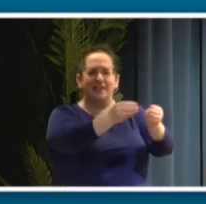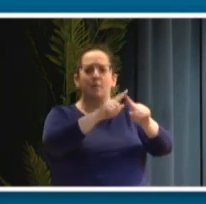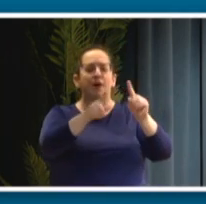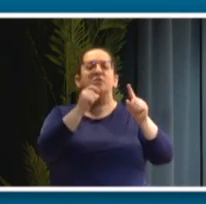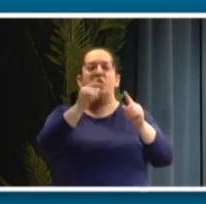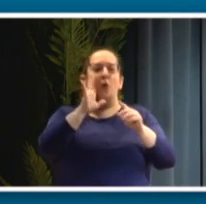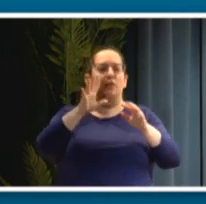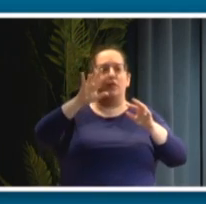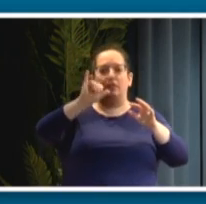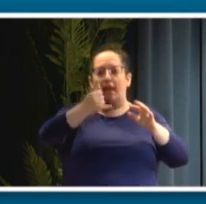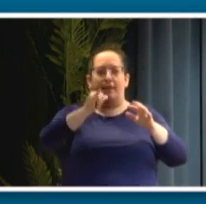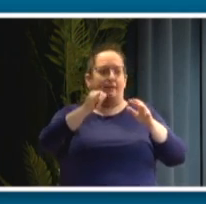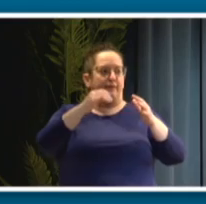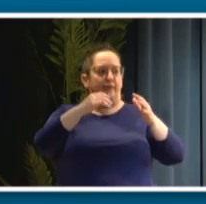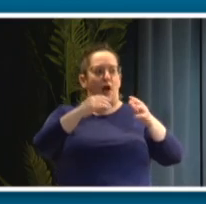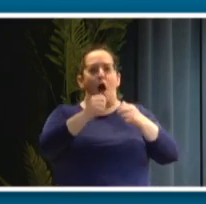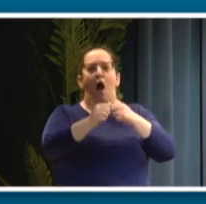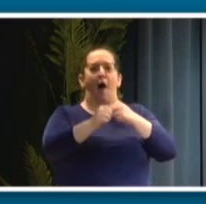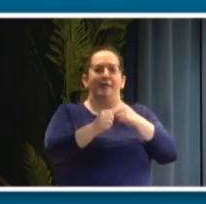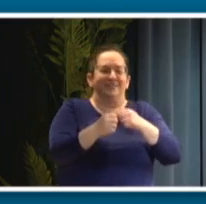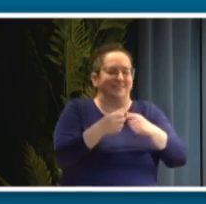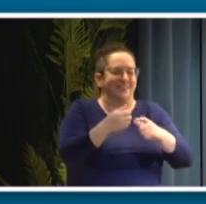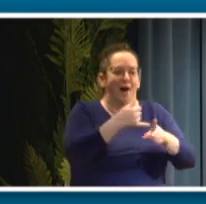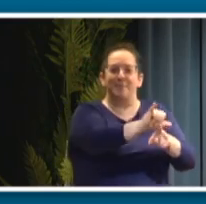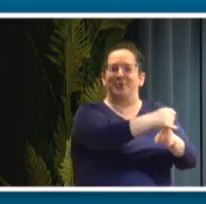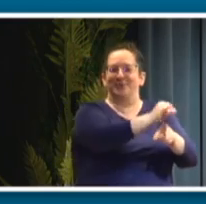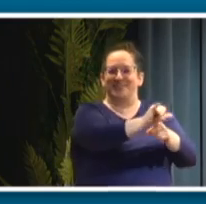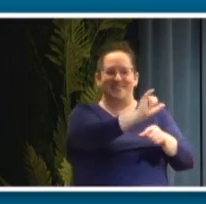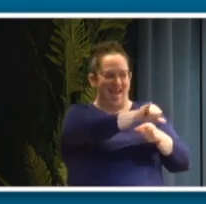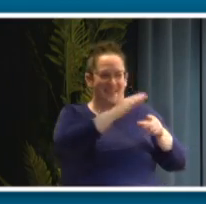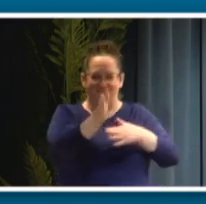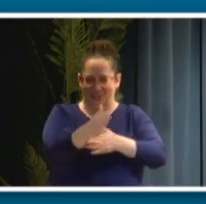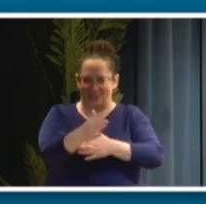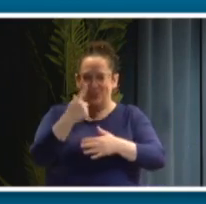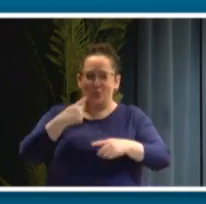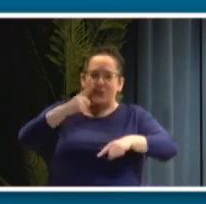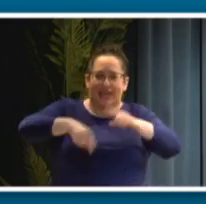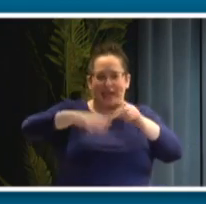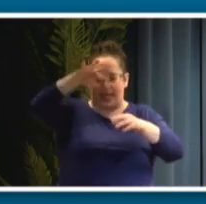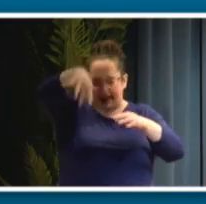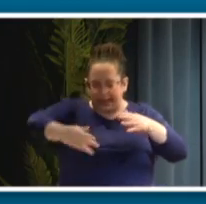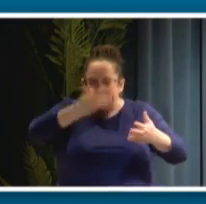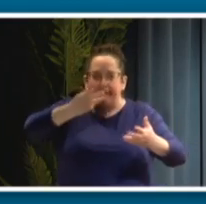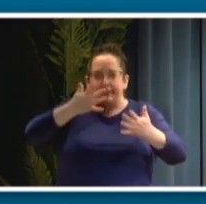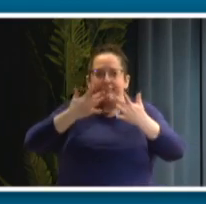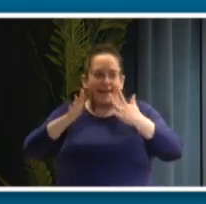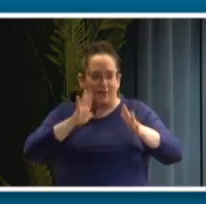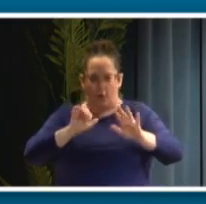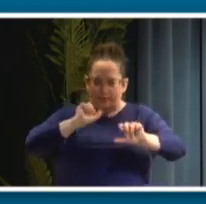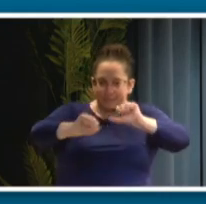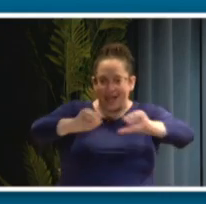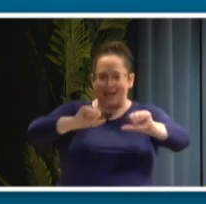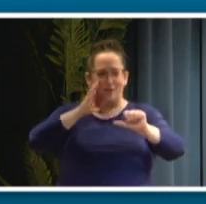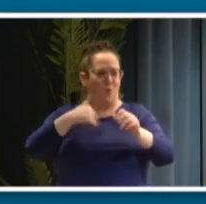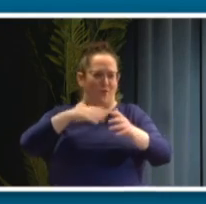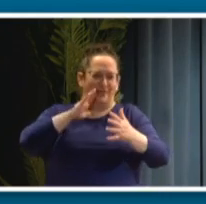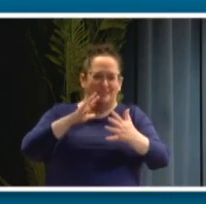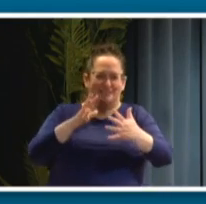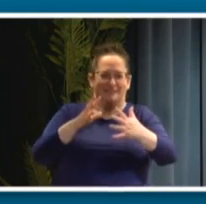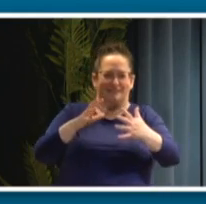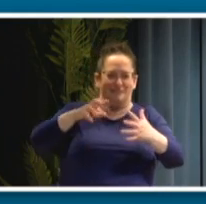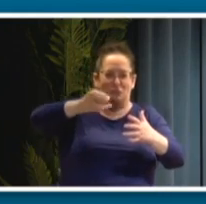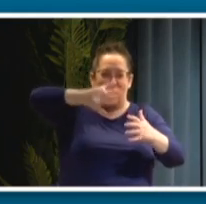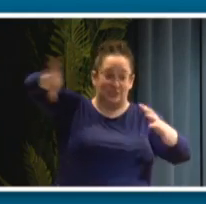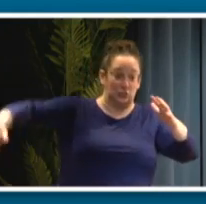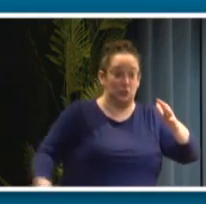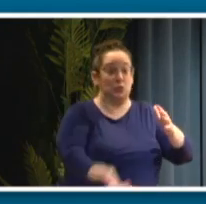around with the fish. Don't lift the fish out of the tank. You know, we're teenagers, right? So he's being preemptive and being like, stop, don't do the thing, right? Right. He's like, and